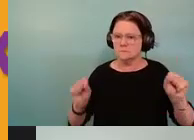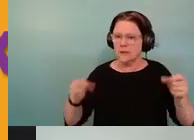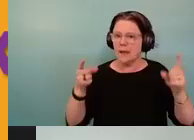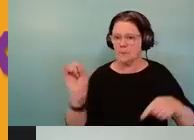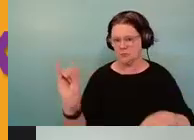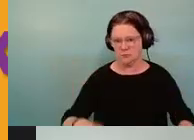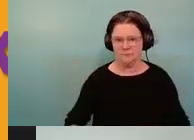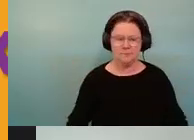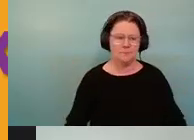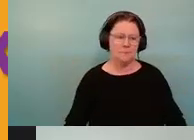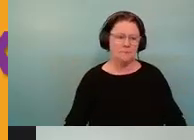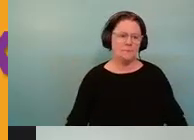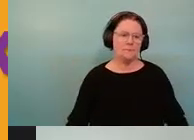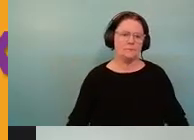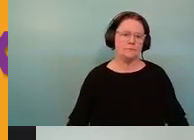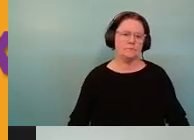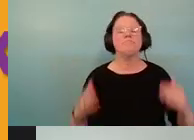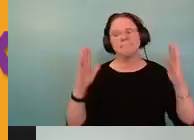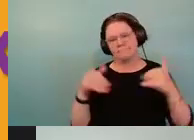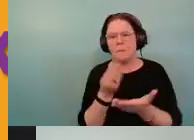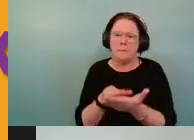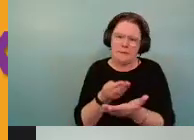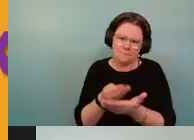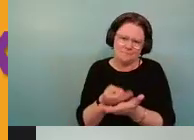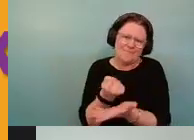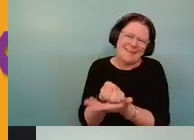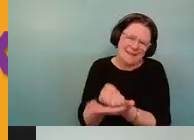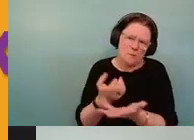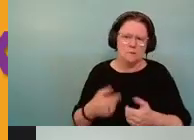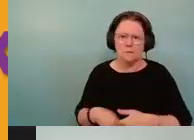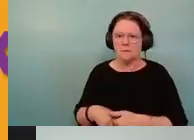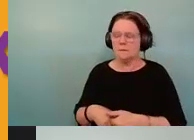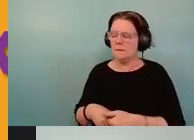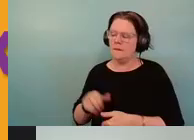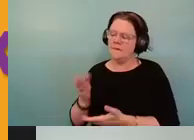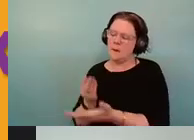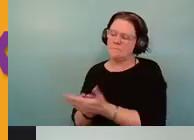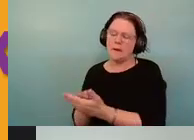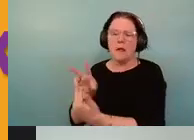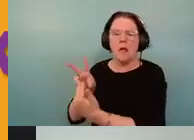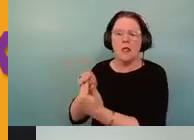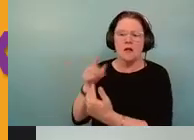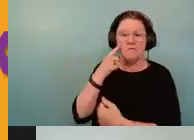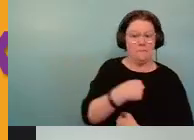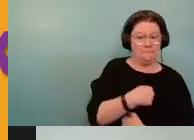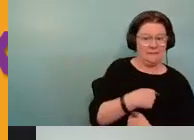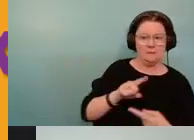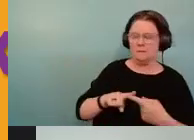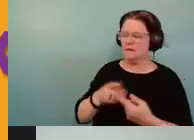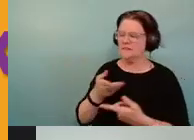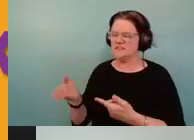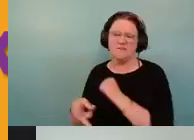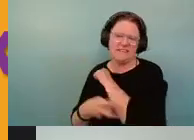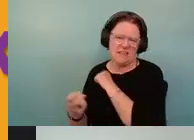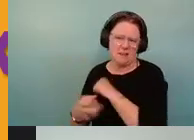around abuse or power and control. And then economic abuse, using their money for personal gain, stealing their stuff, things of